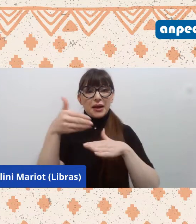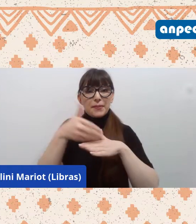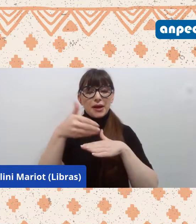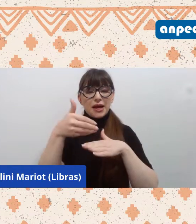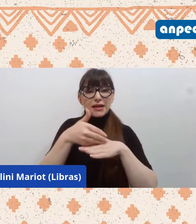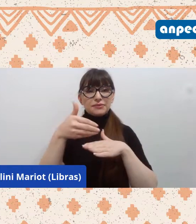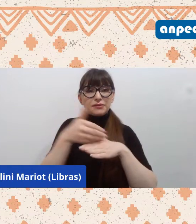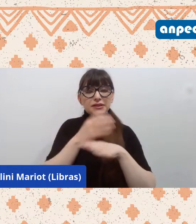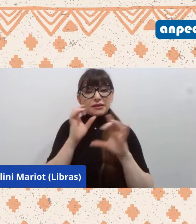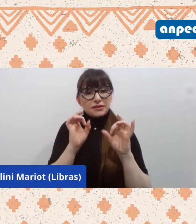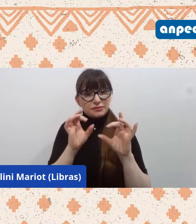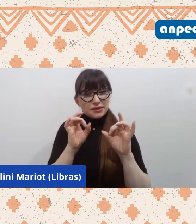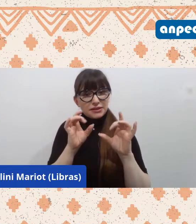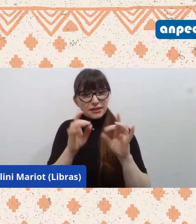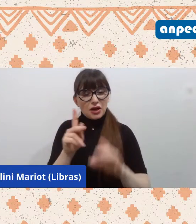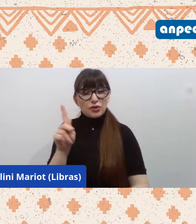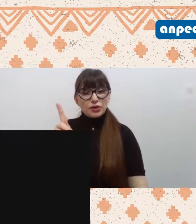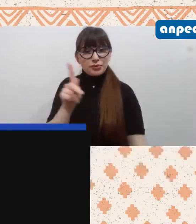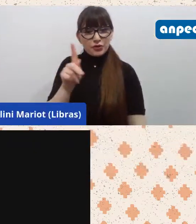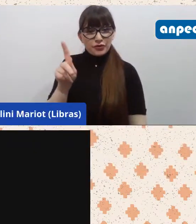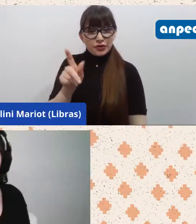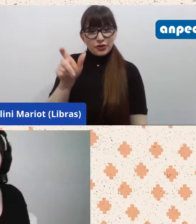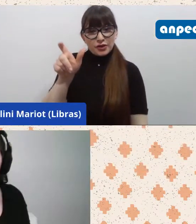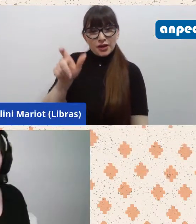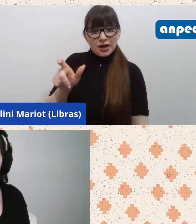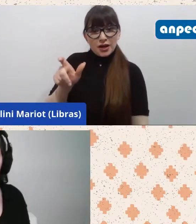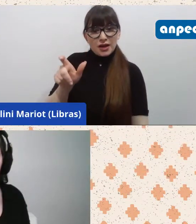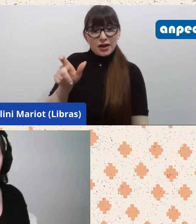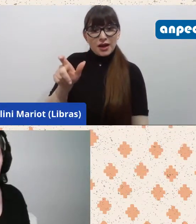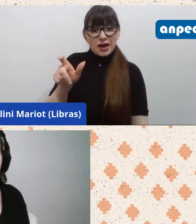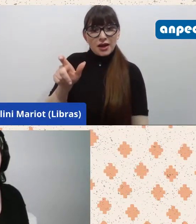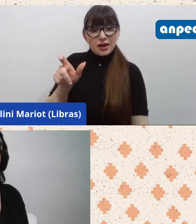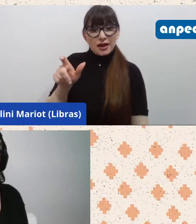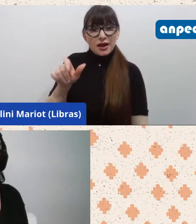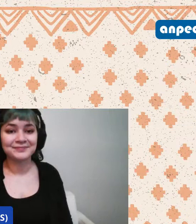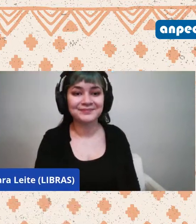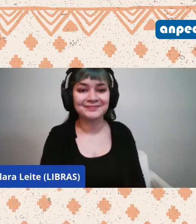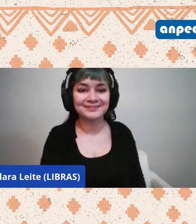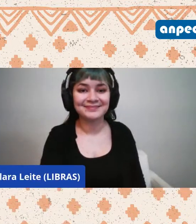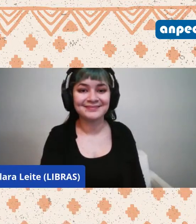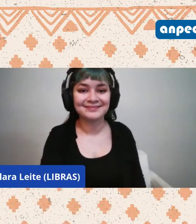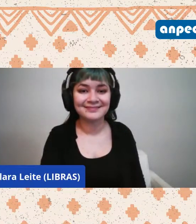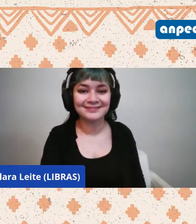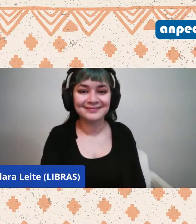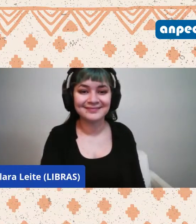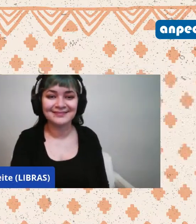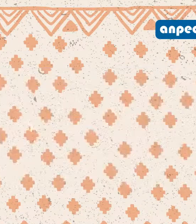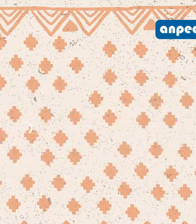professora Rachel.